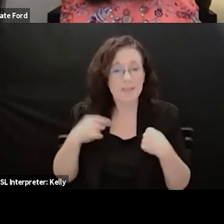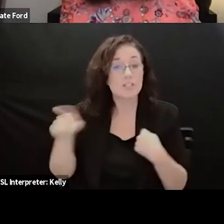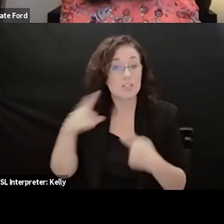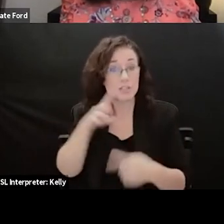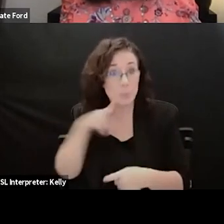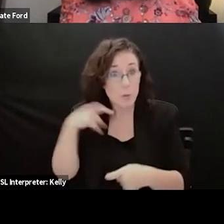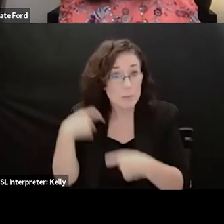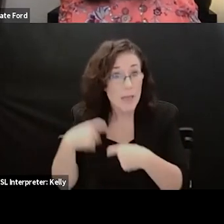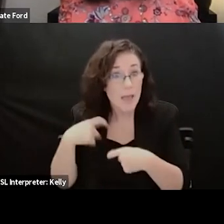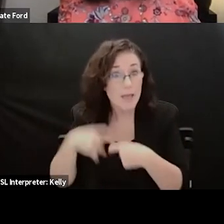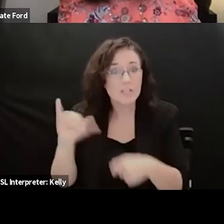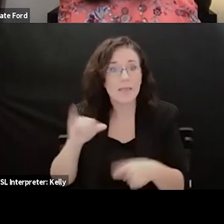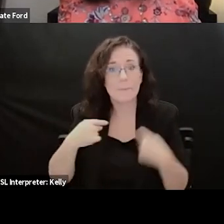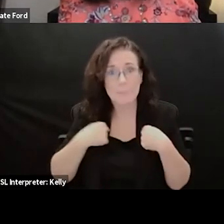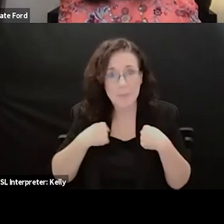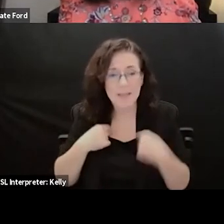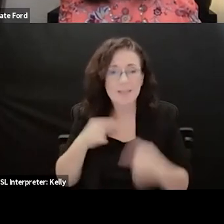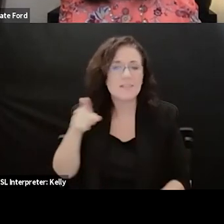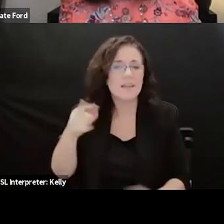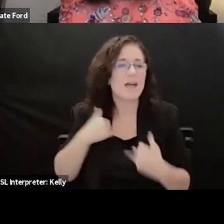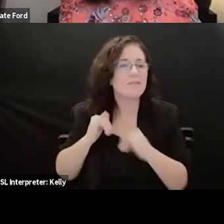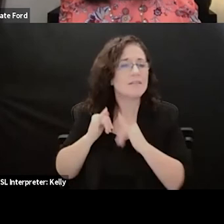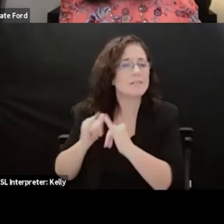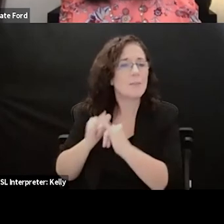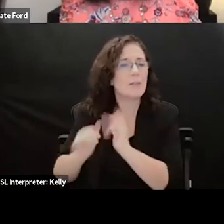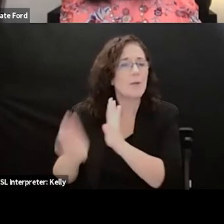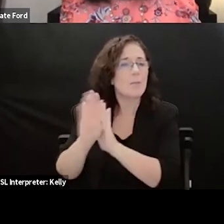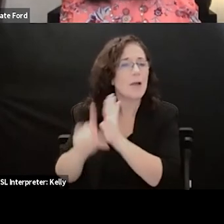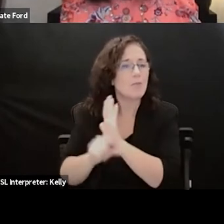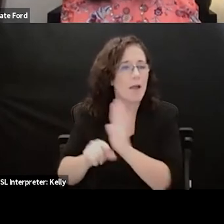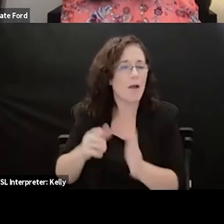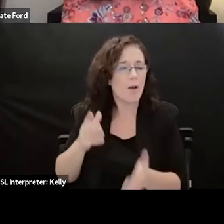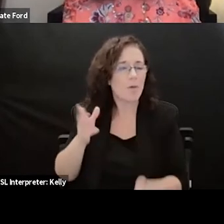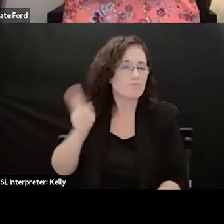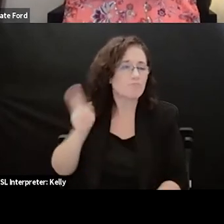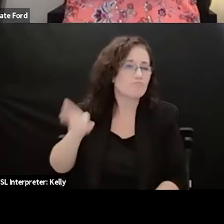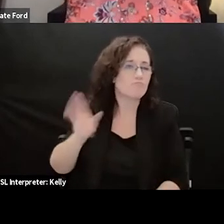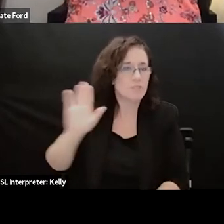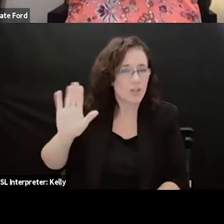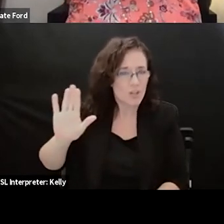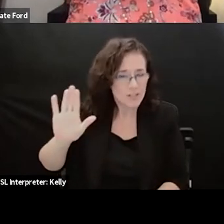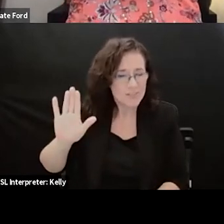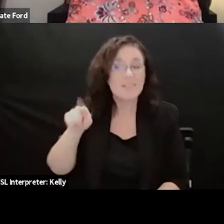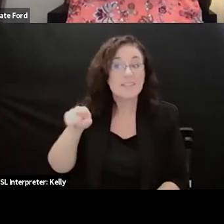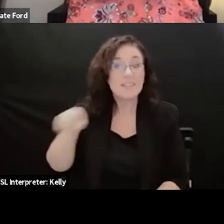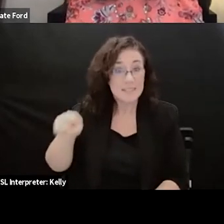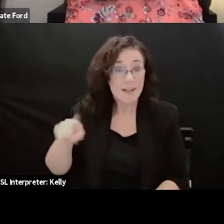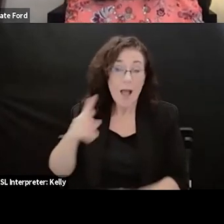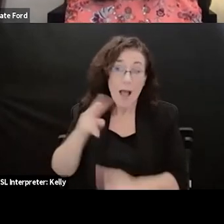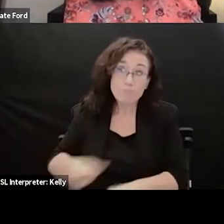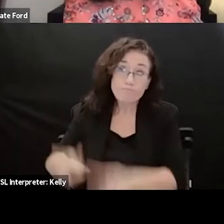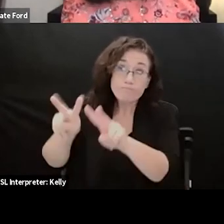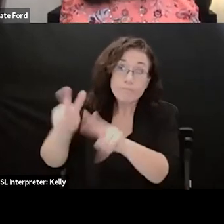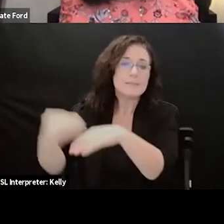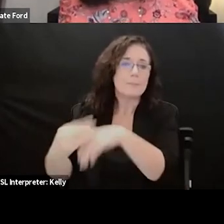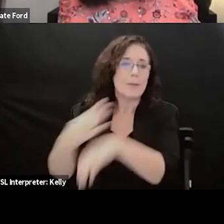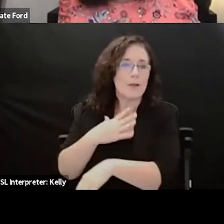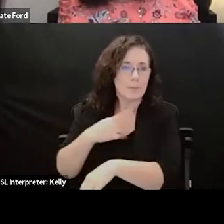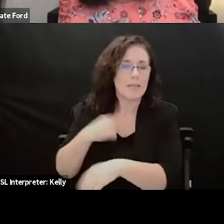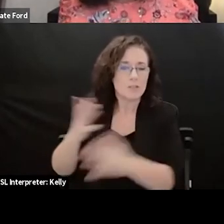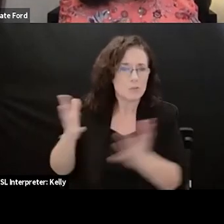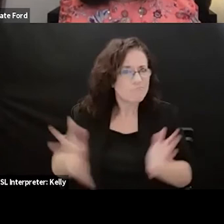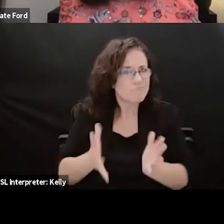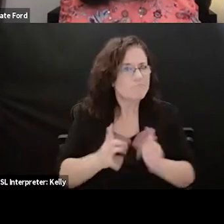like me and she had a similar background as mine she was the person that inspired me to seek higher education